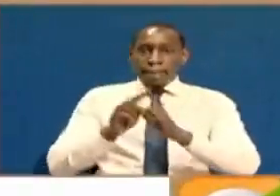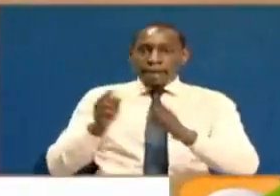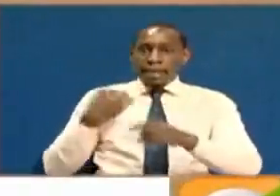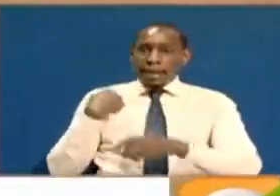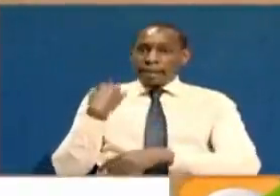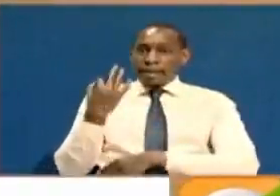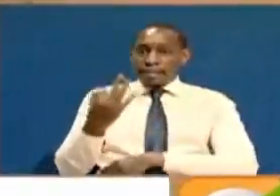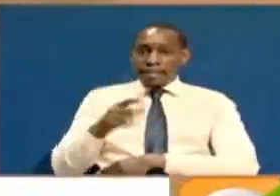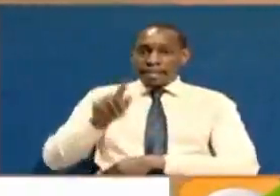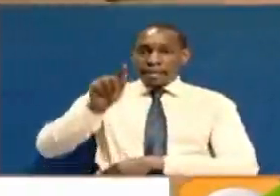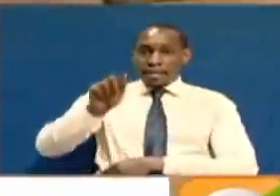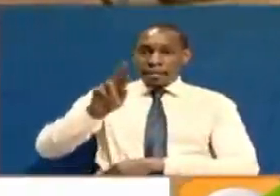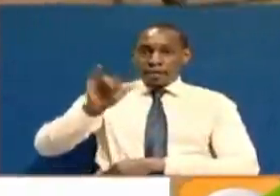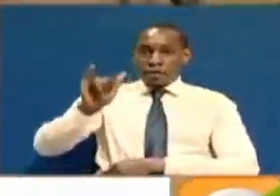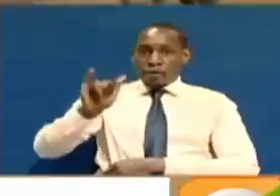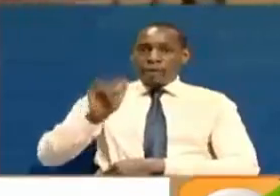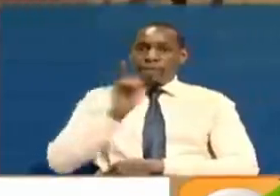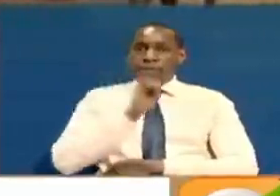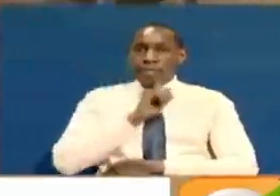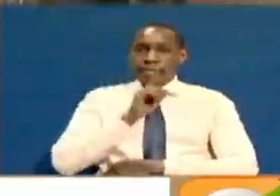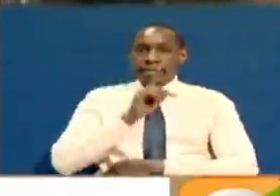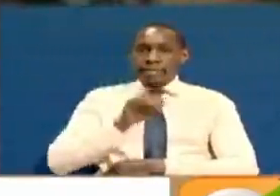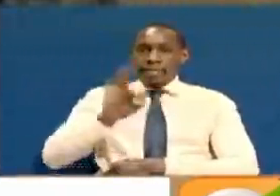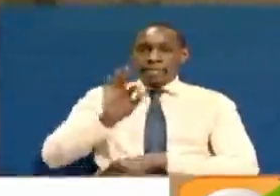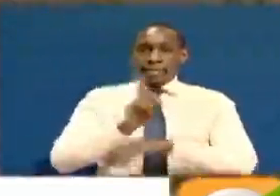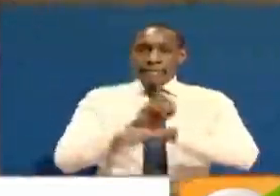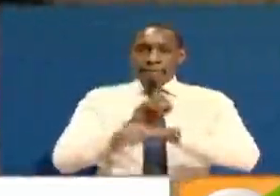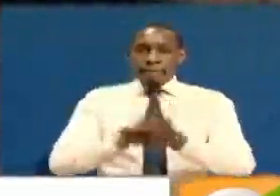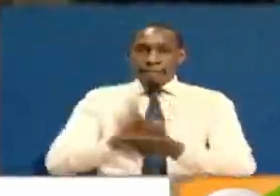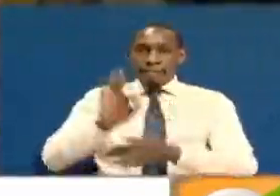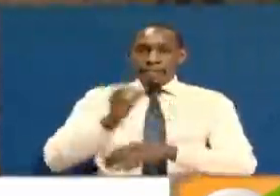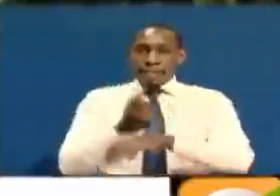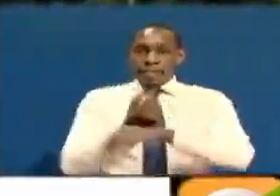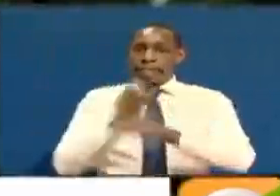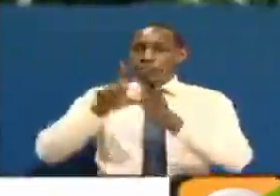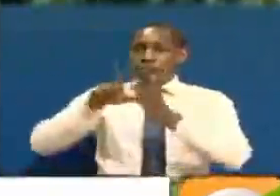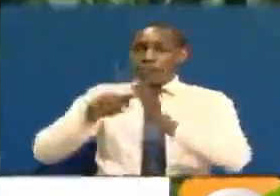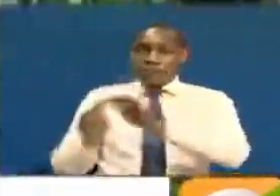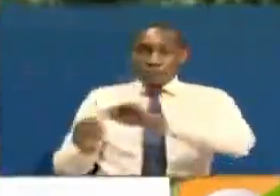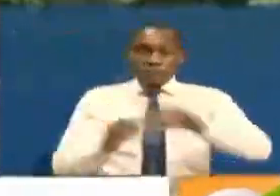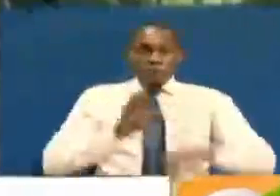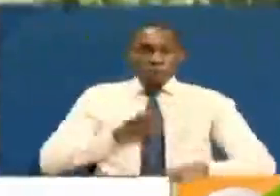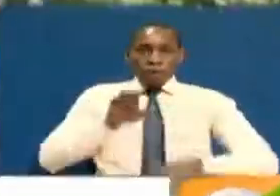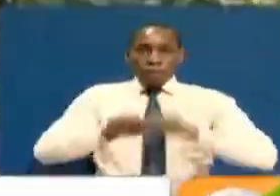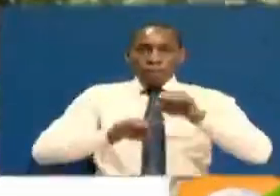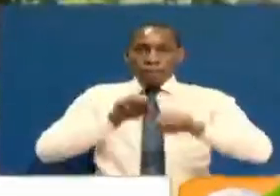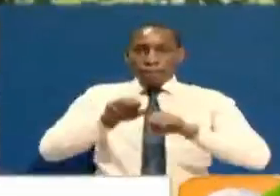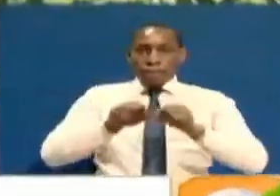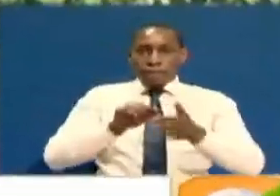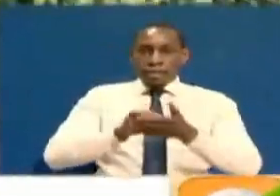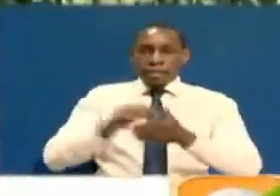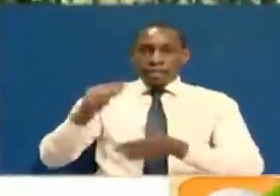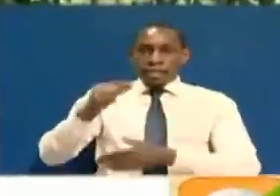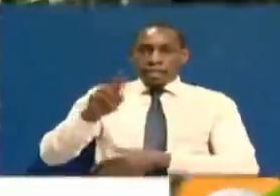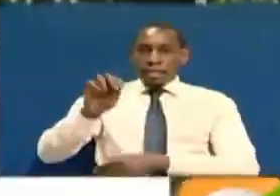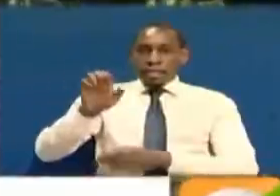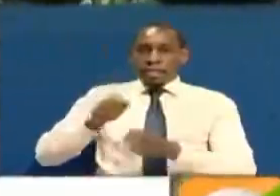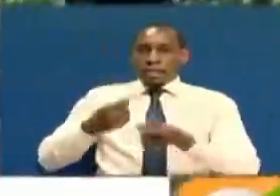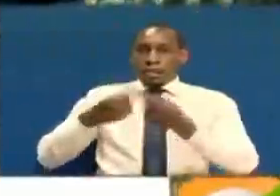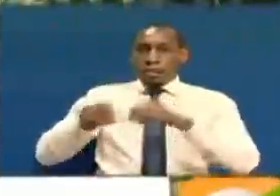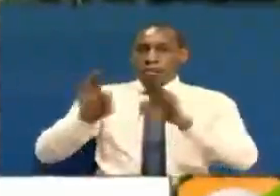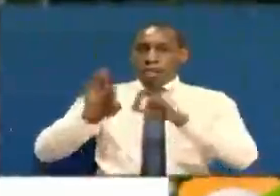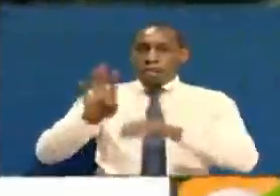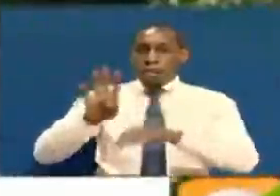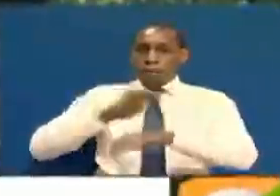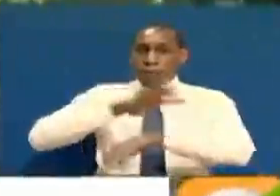closely followed by Troy Barrie, who finished 3 minutes and 3 seconds later. In the women's race, Green reigned supreme, clocking an